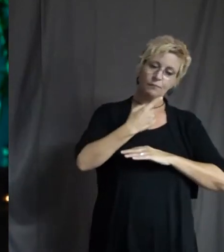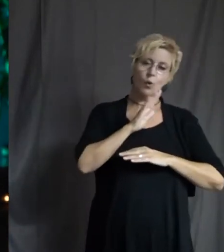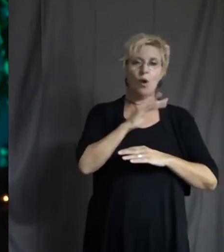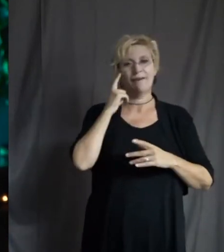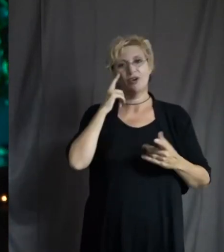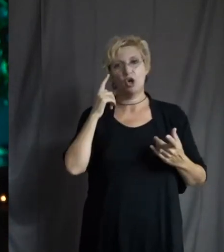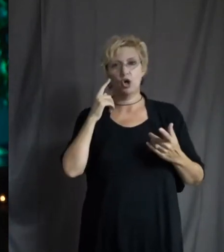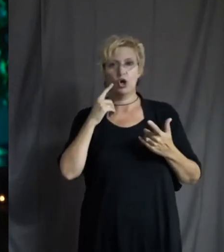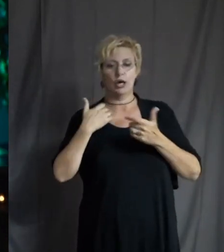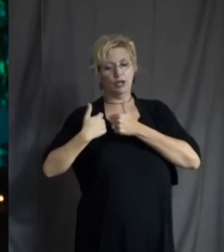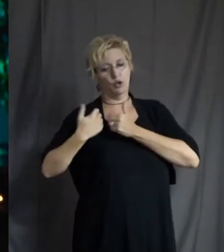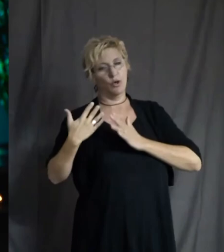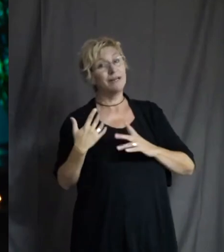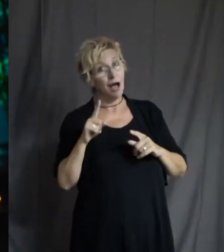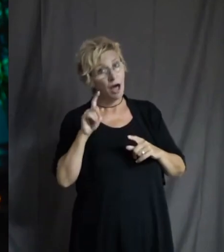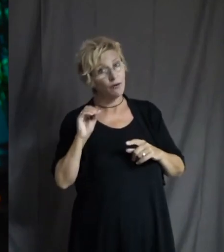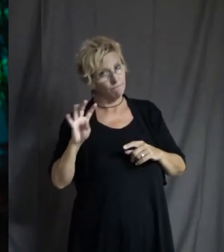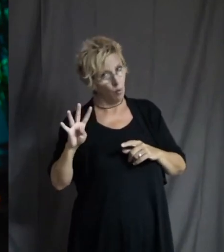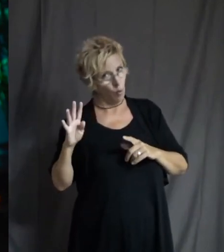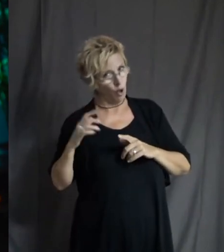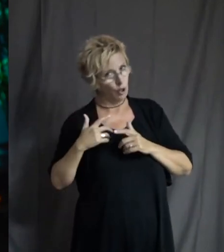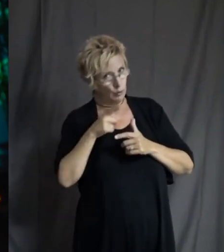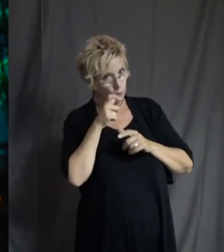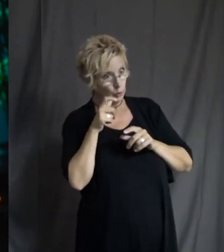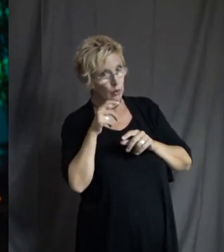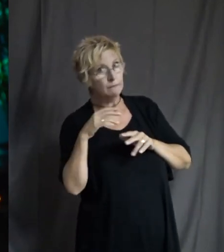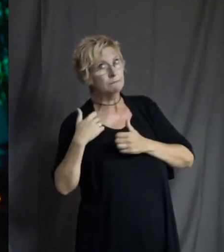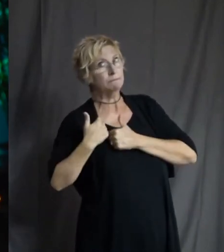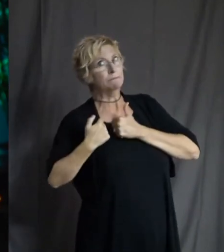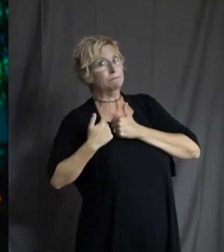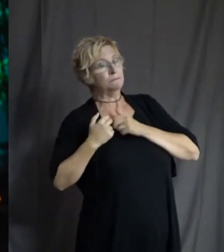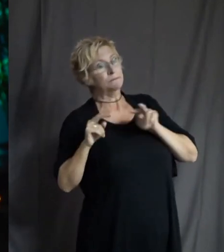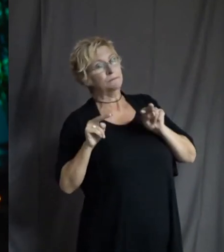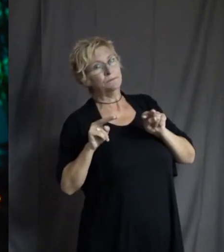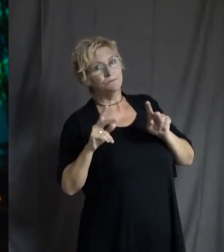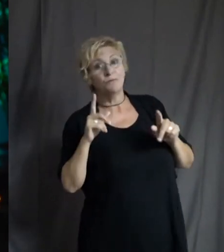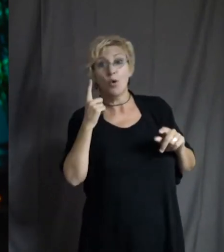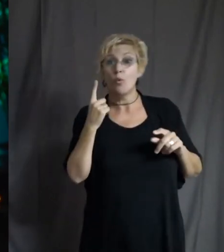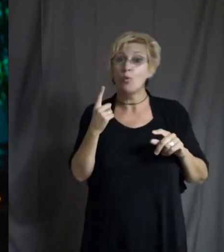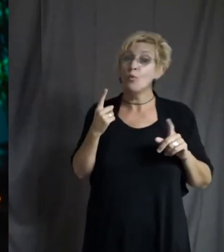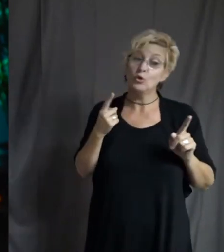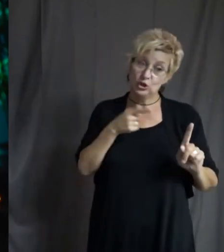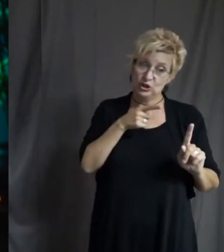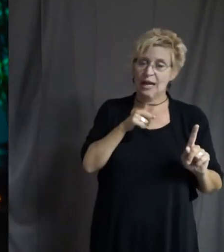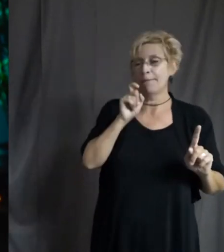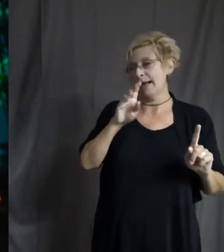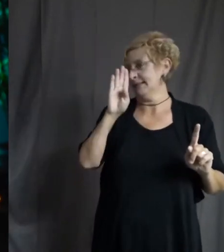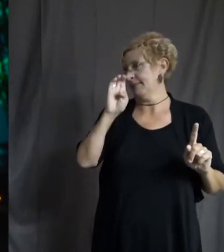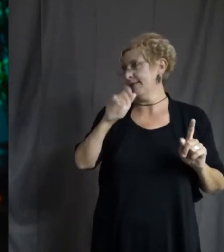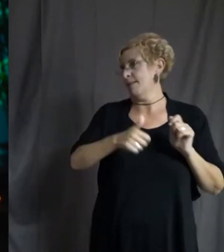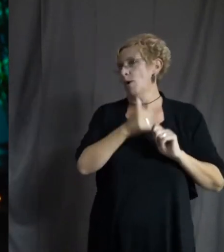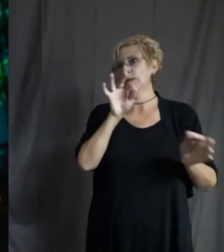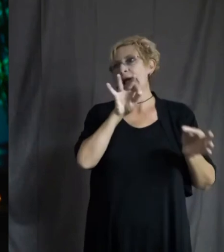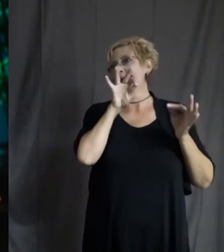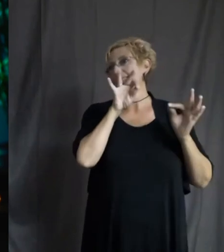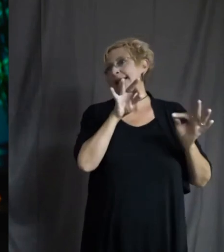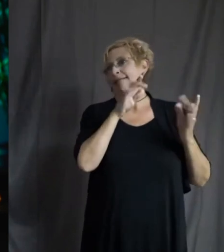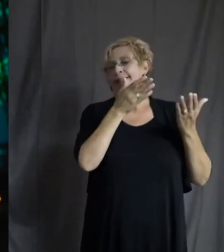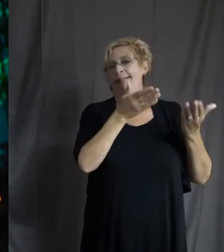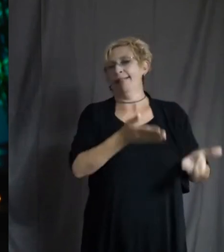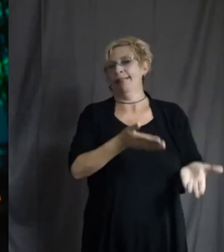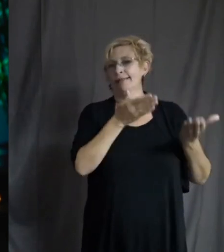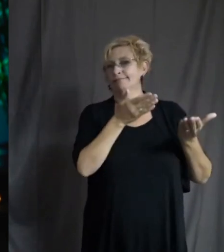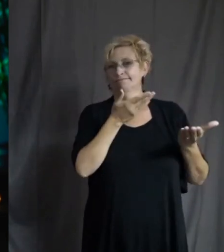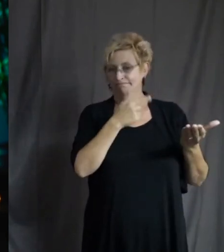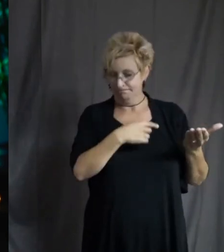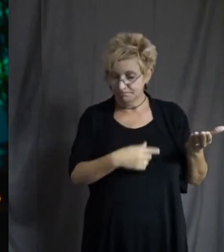suitors, she had 104 of them, exclaimed that without question, Adela must be the most ideal item yet